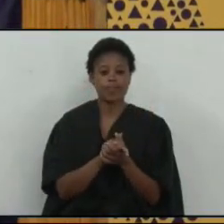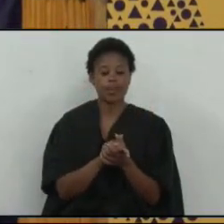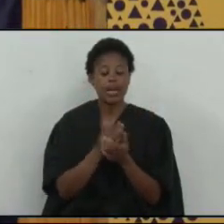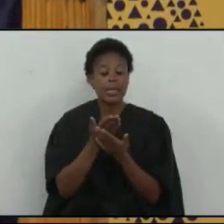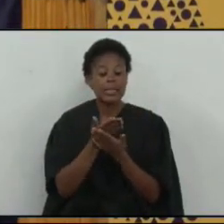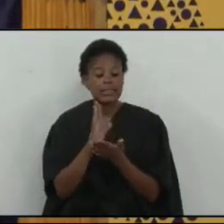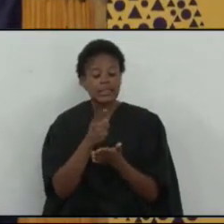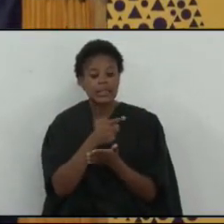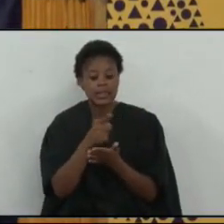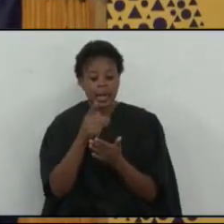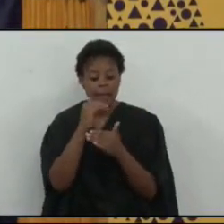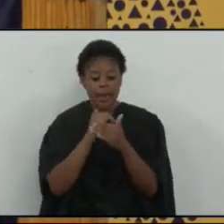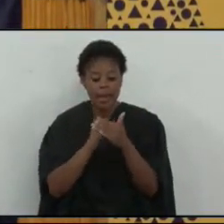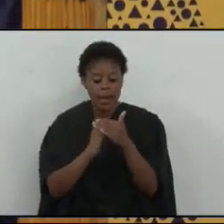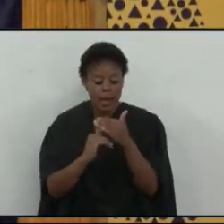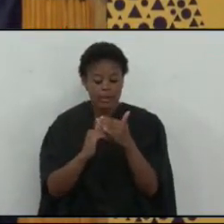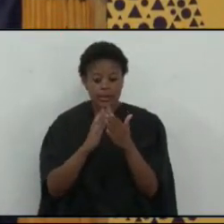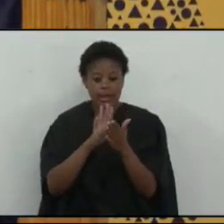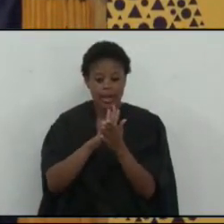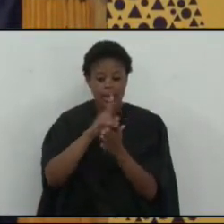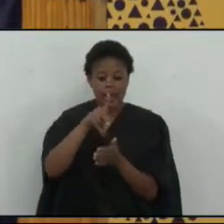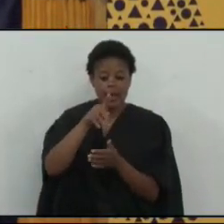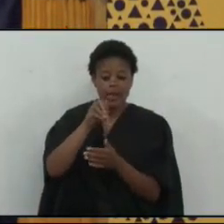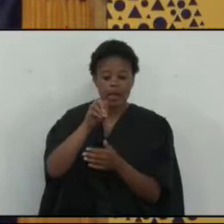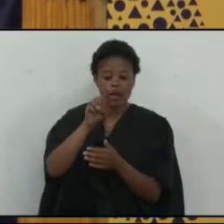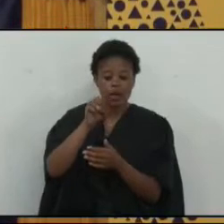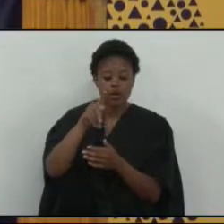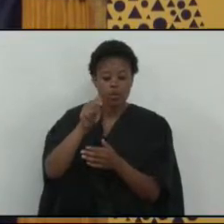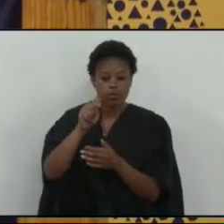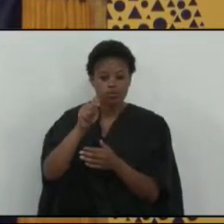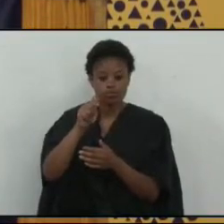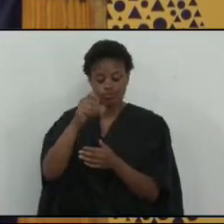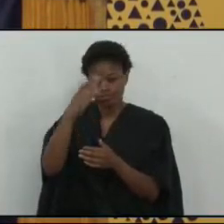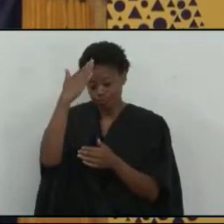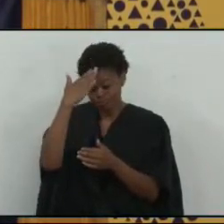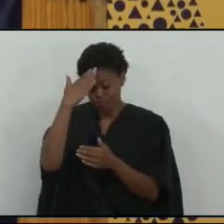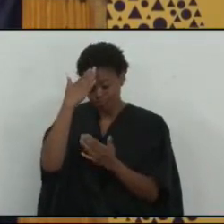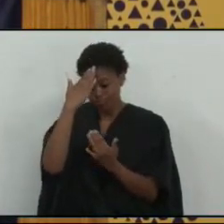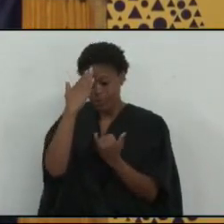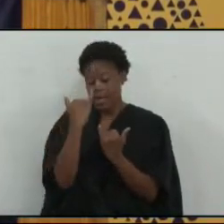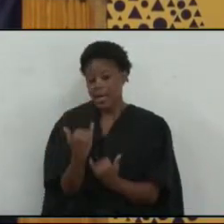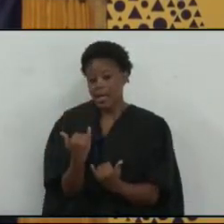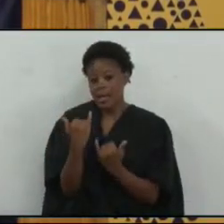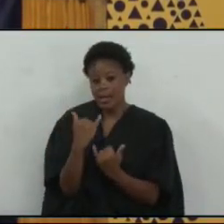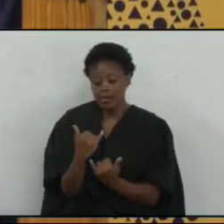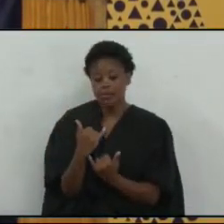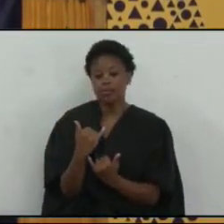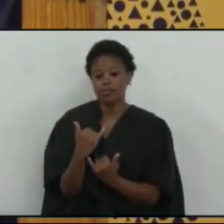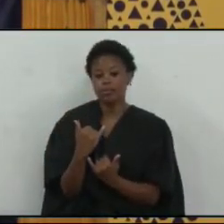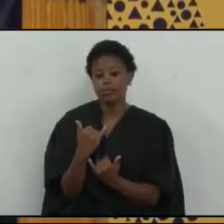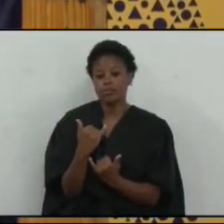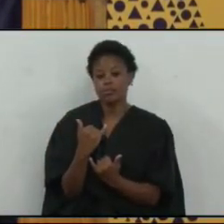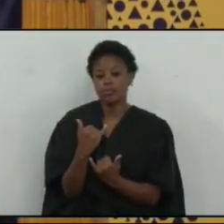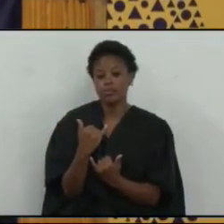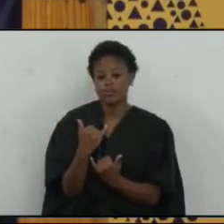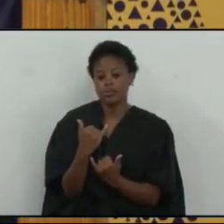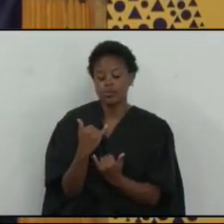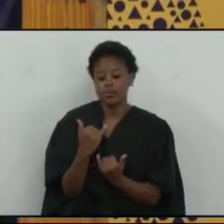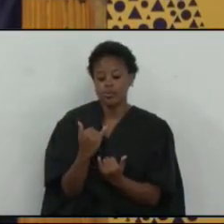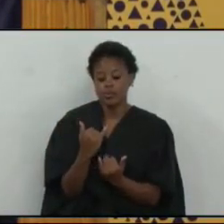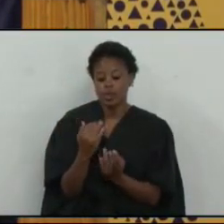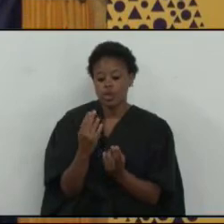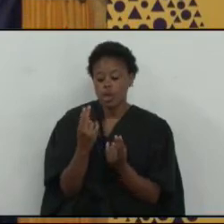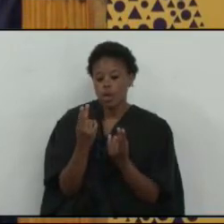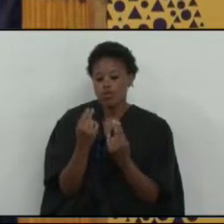Some of you as undergraduates and then as postgraduates. Now you are in a